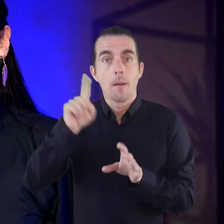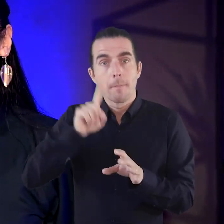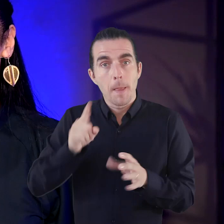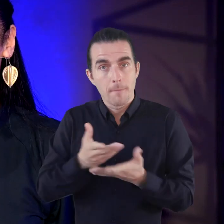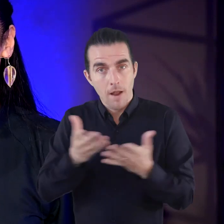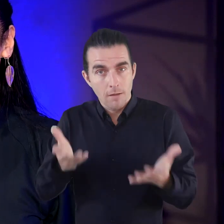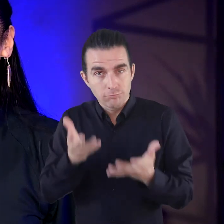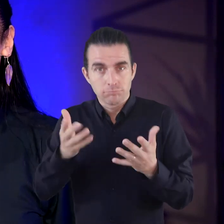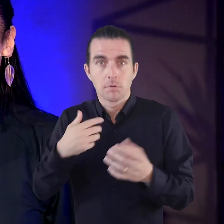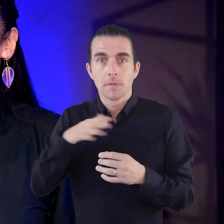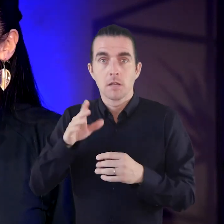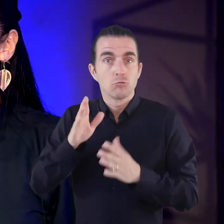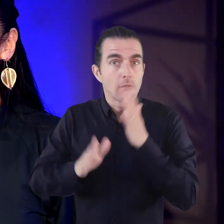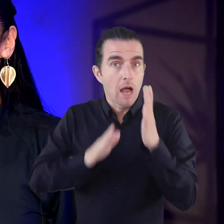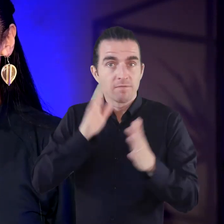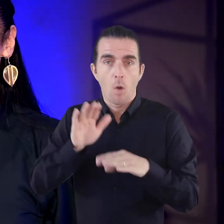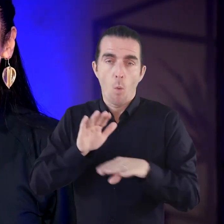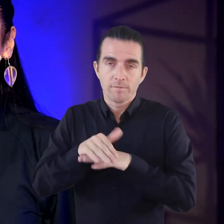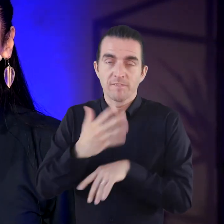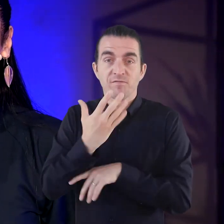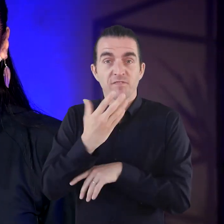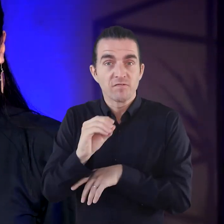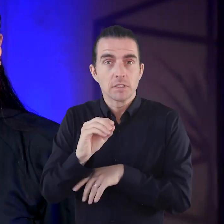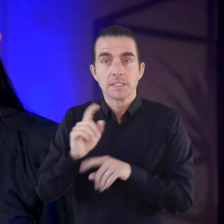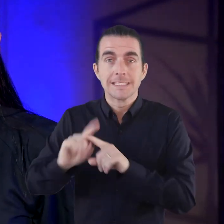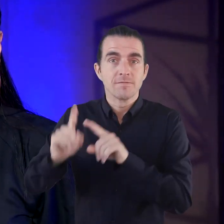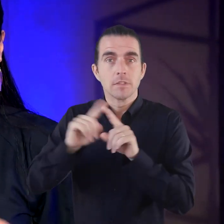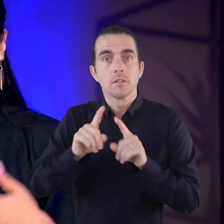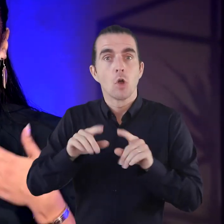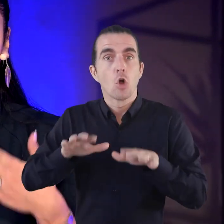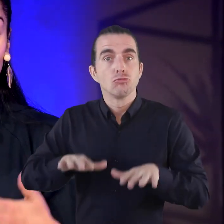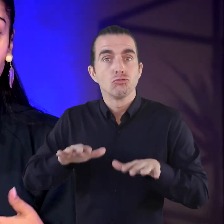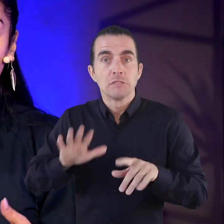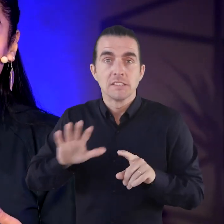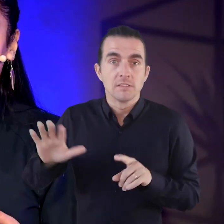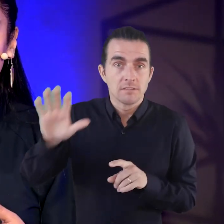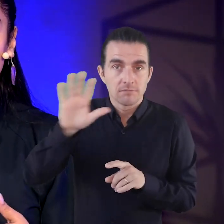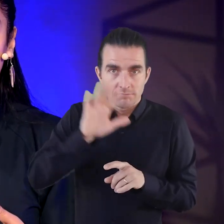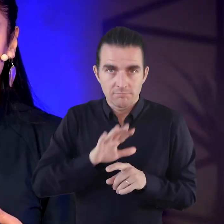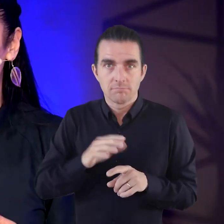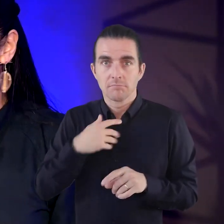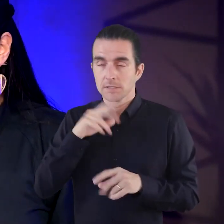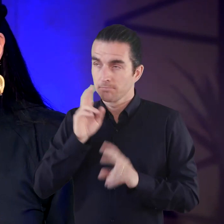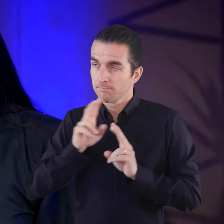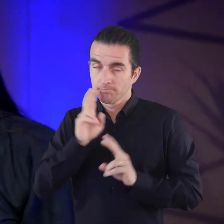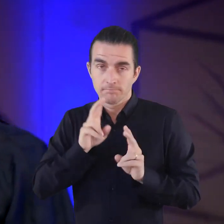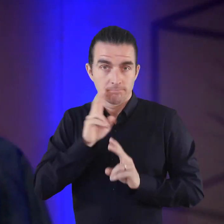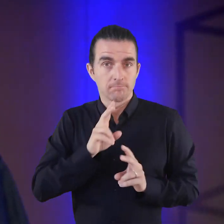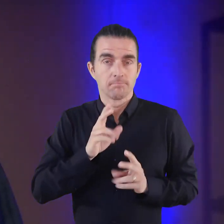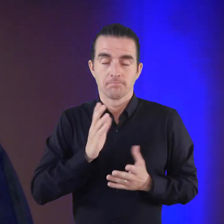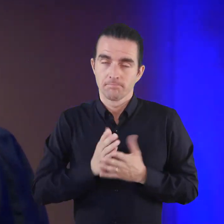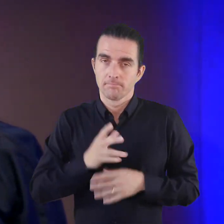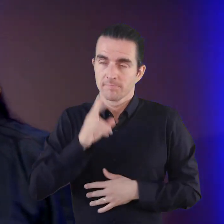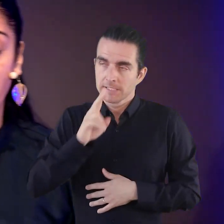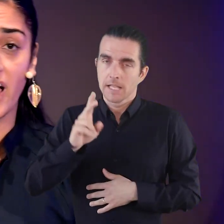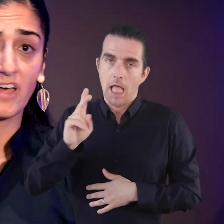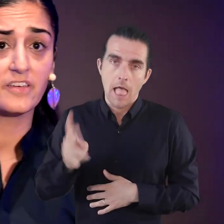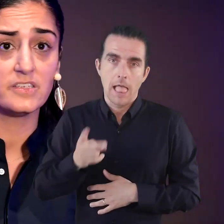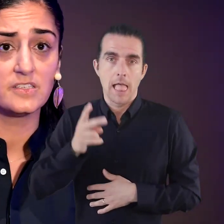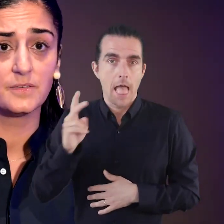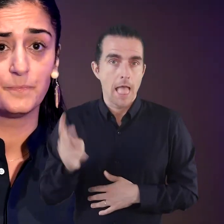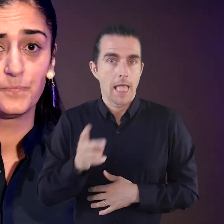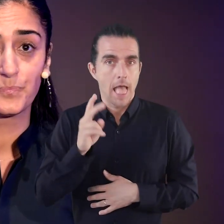50 countries, and this is a certainty that I have seen over and over. When you light the path